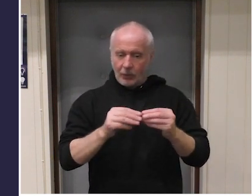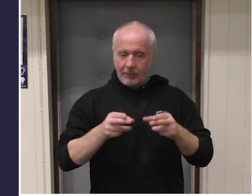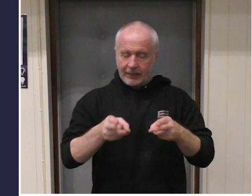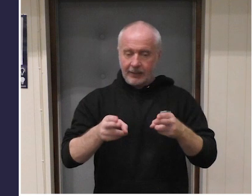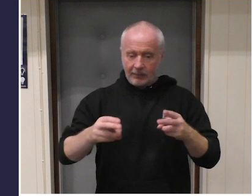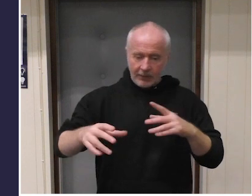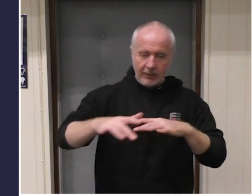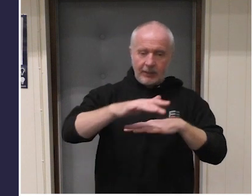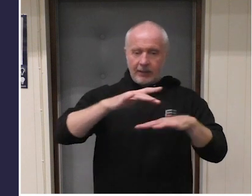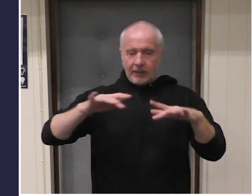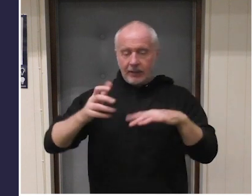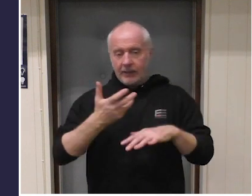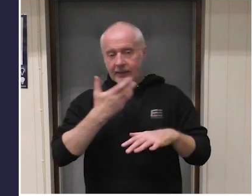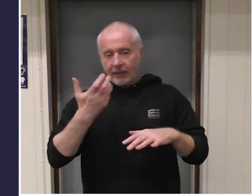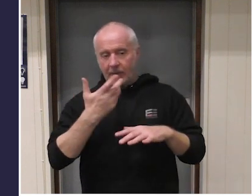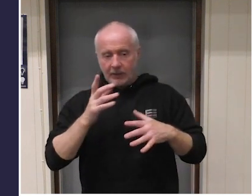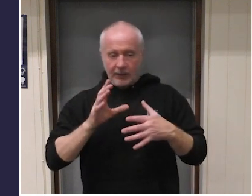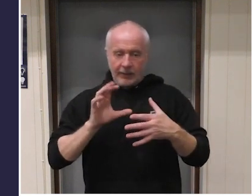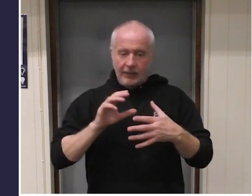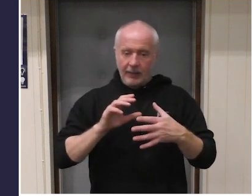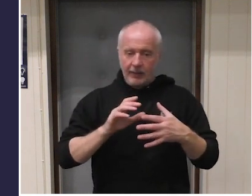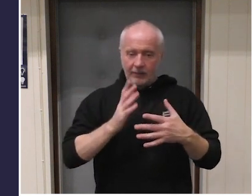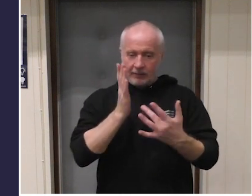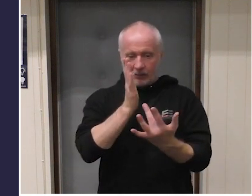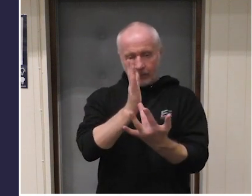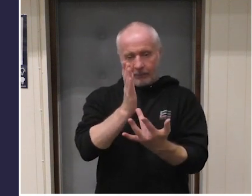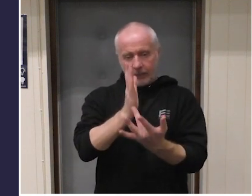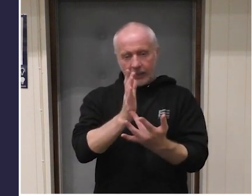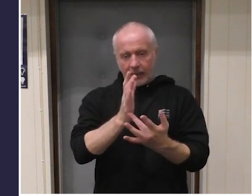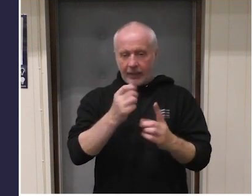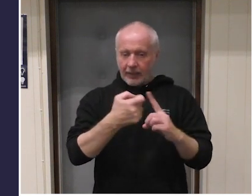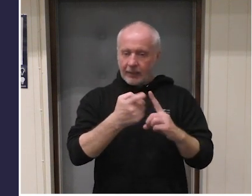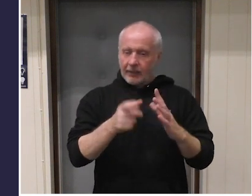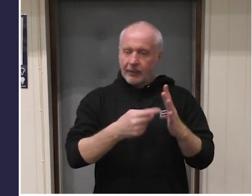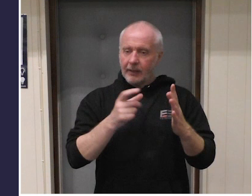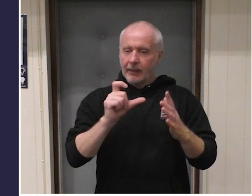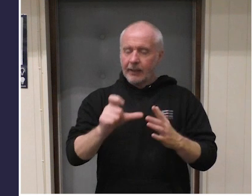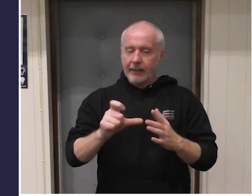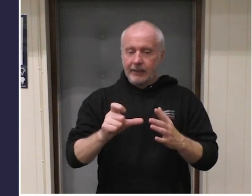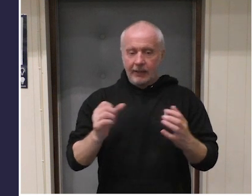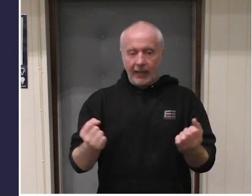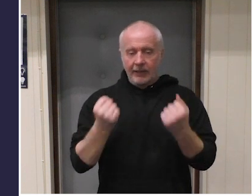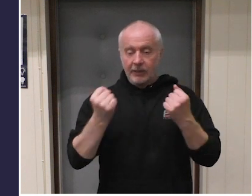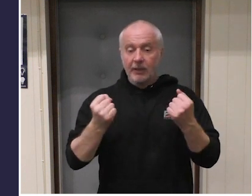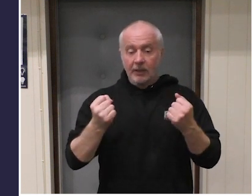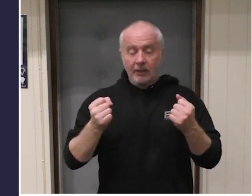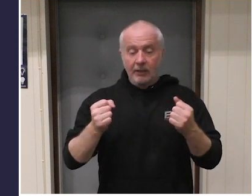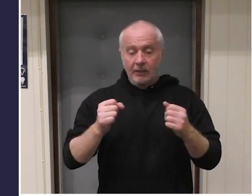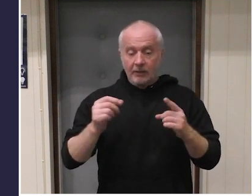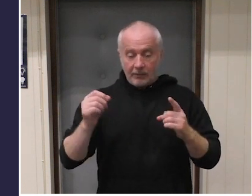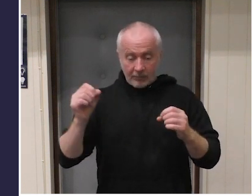but the mean kinetic energy of that. As heat goes into the protein, the energy goes up, and